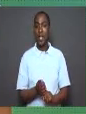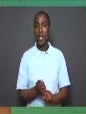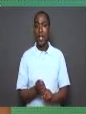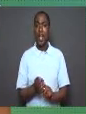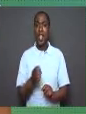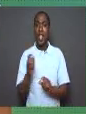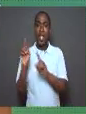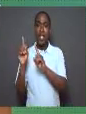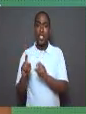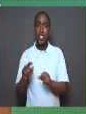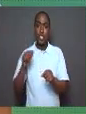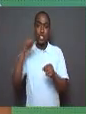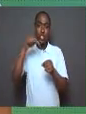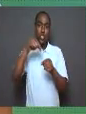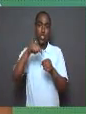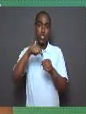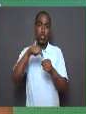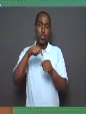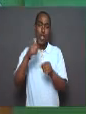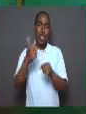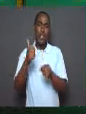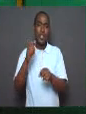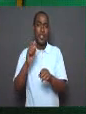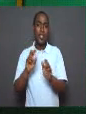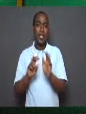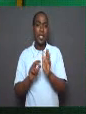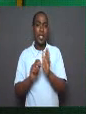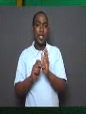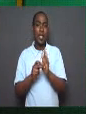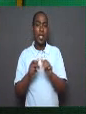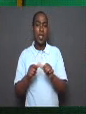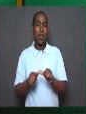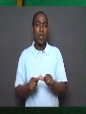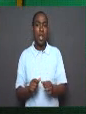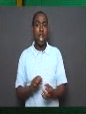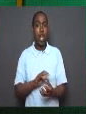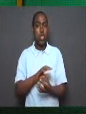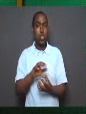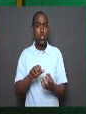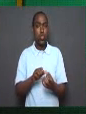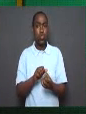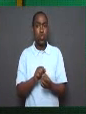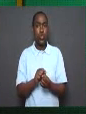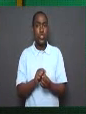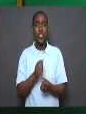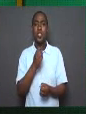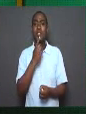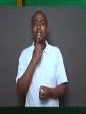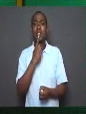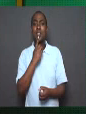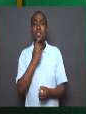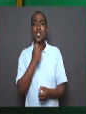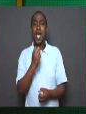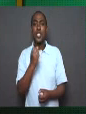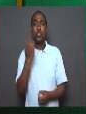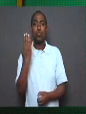for 4 to 10 minutes. The solution will start as a